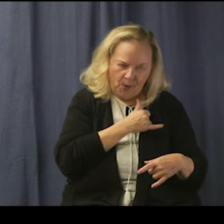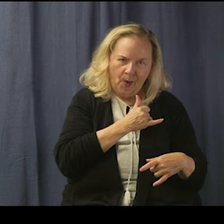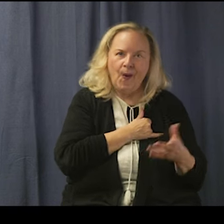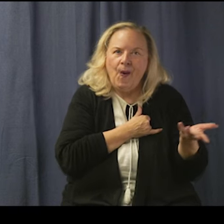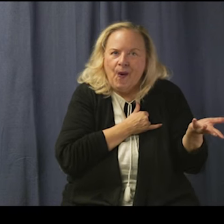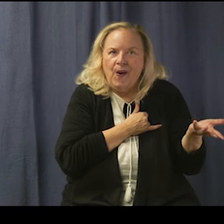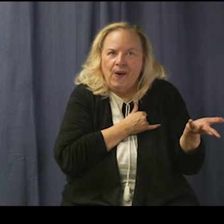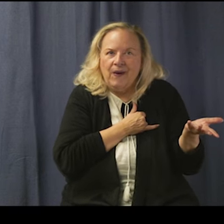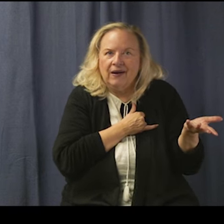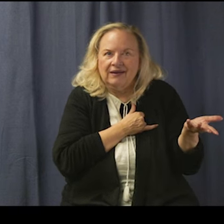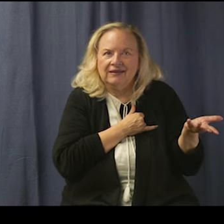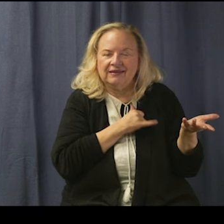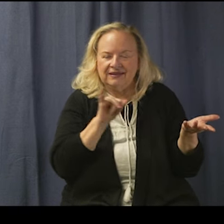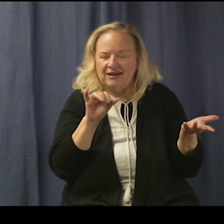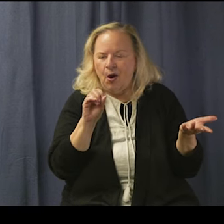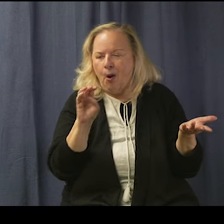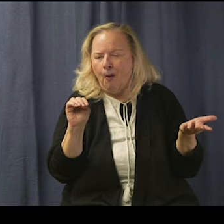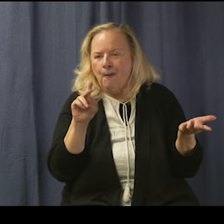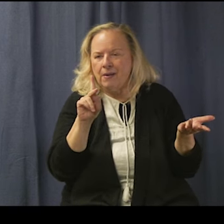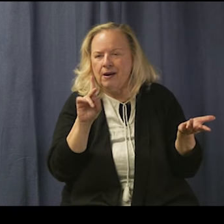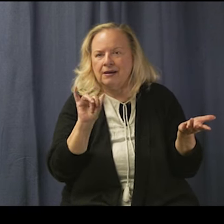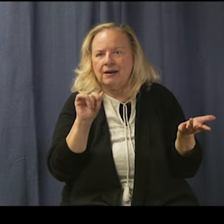Yom Kippur.